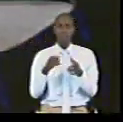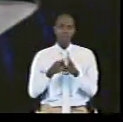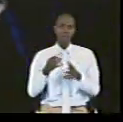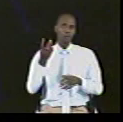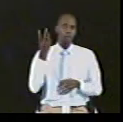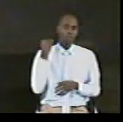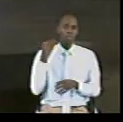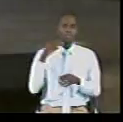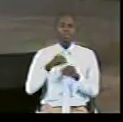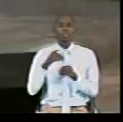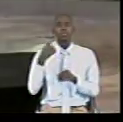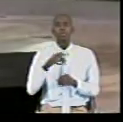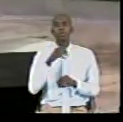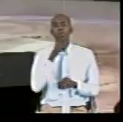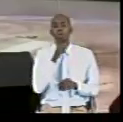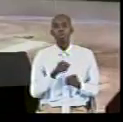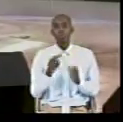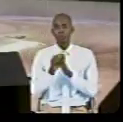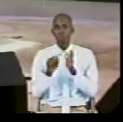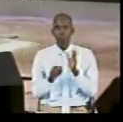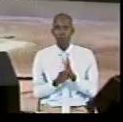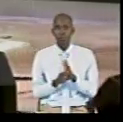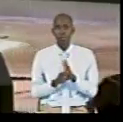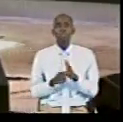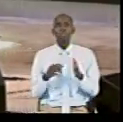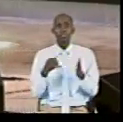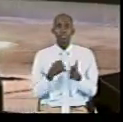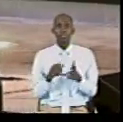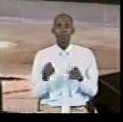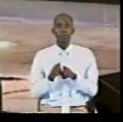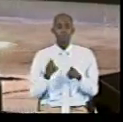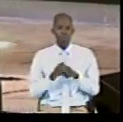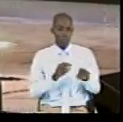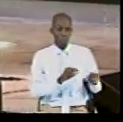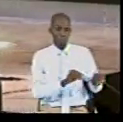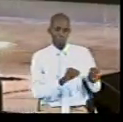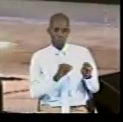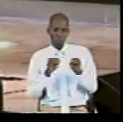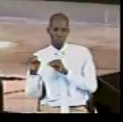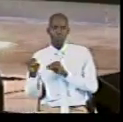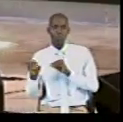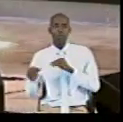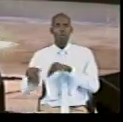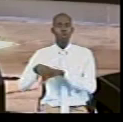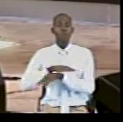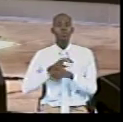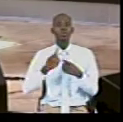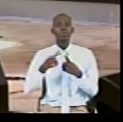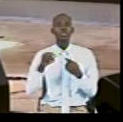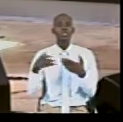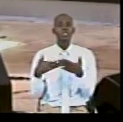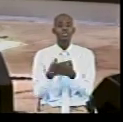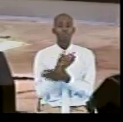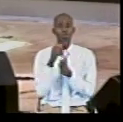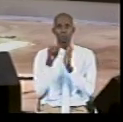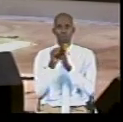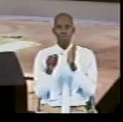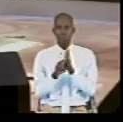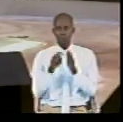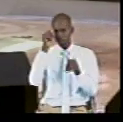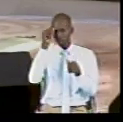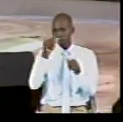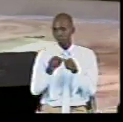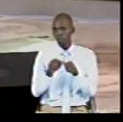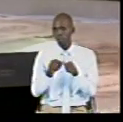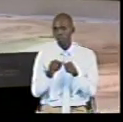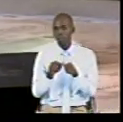Old Testament, it also spilled over to the New Testament. You remember Hophni